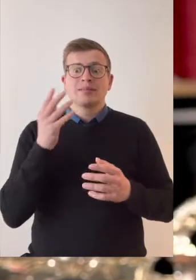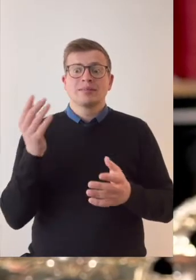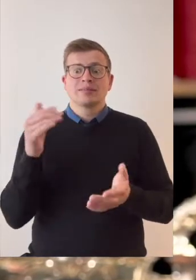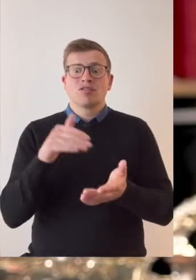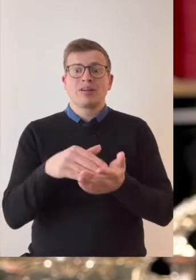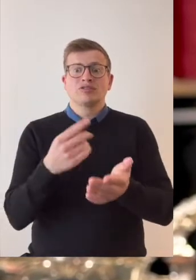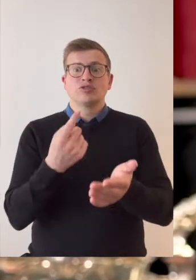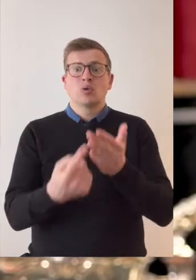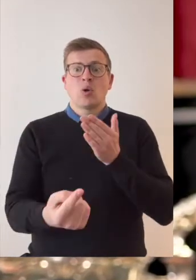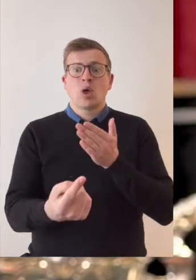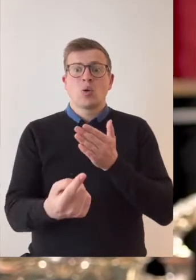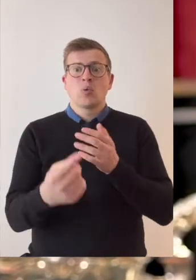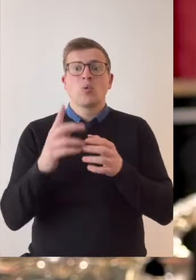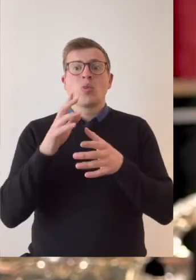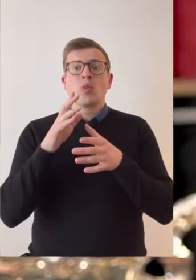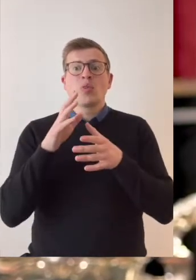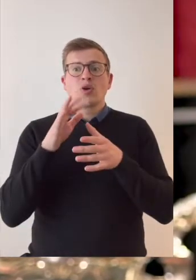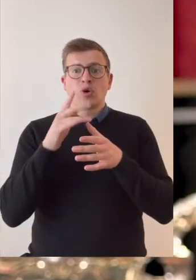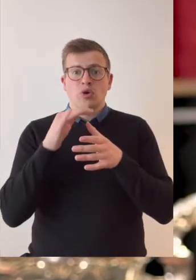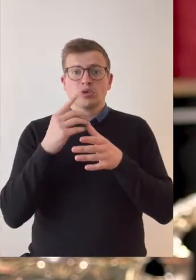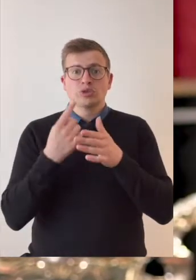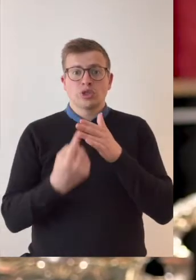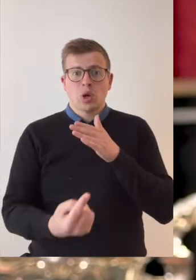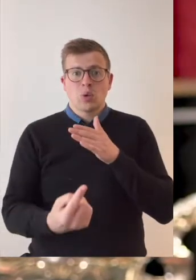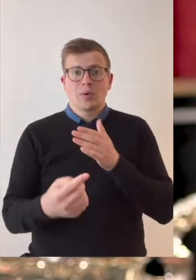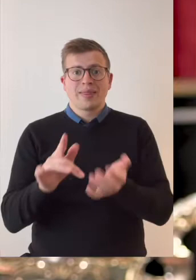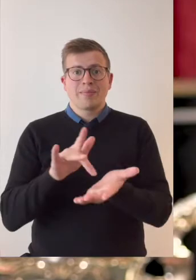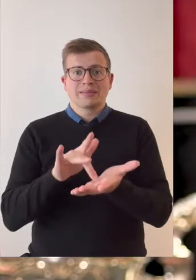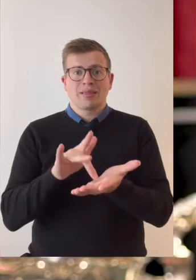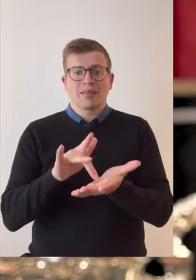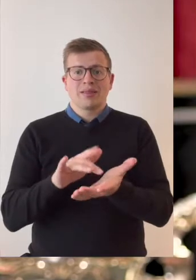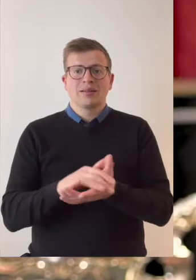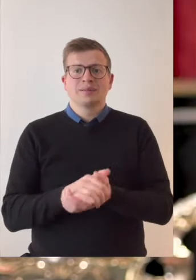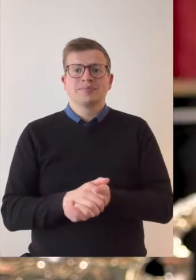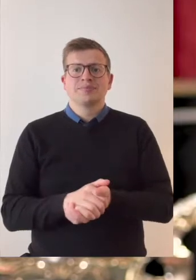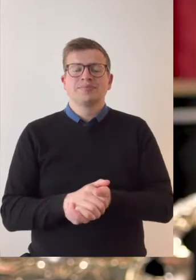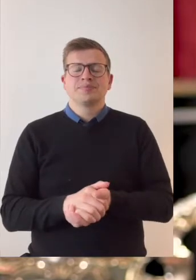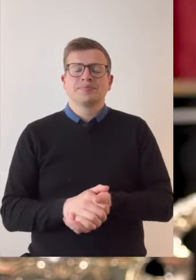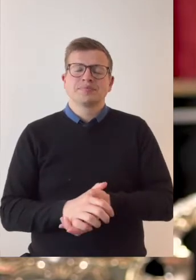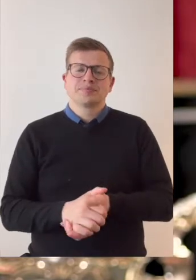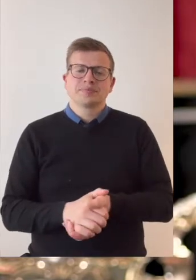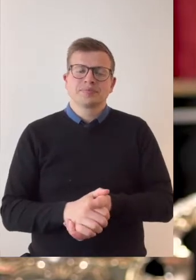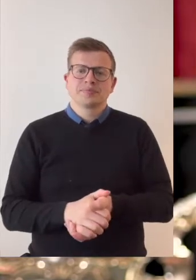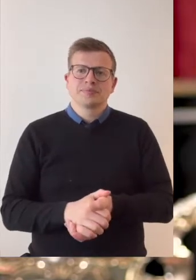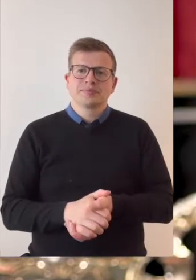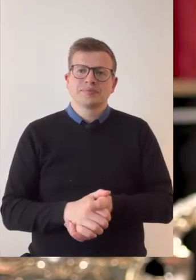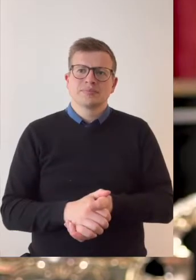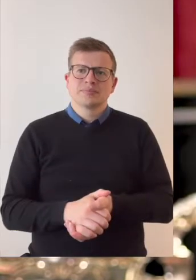to the solo, the cornet solo in the middle,